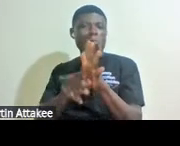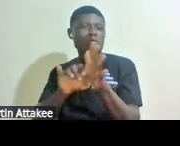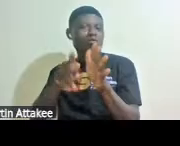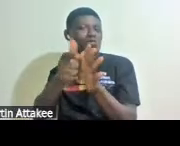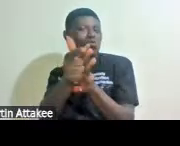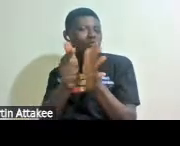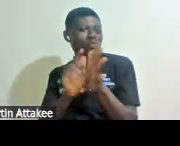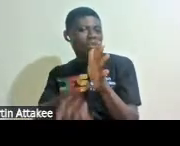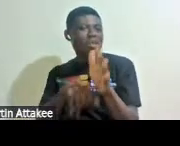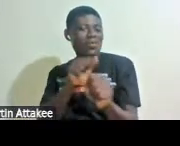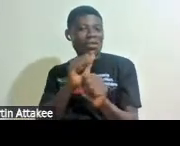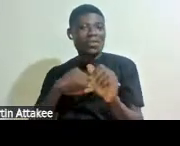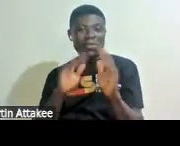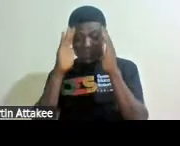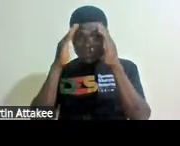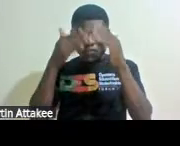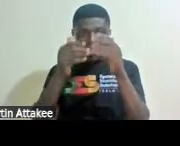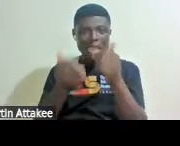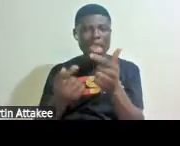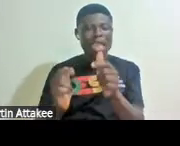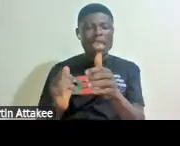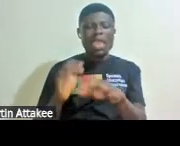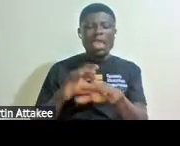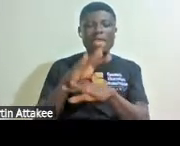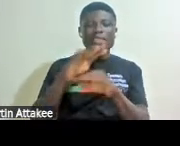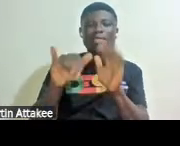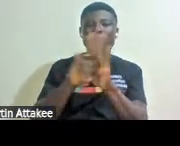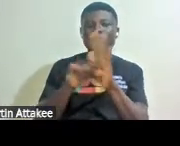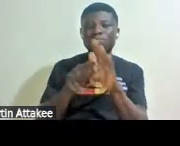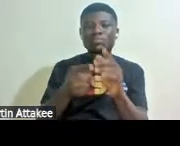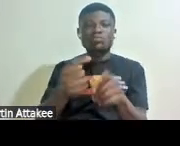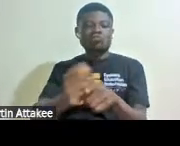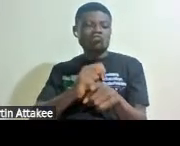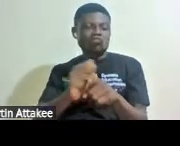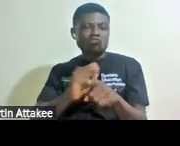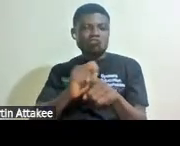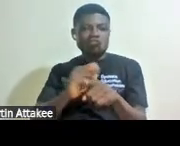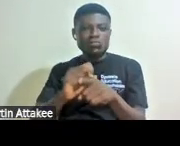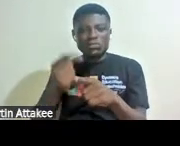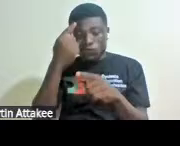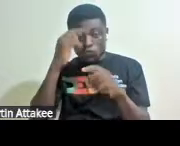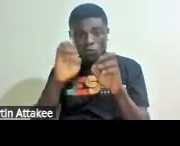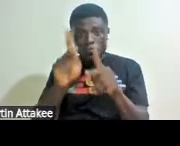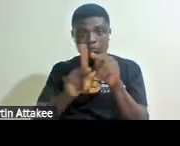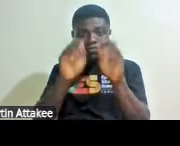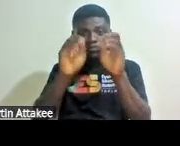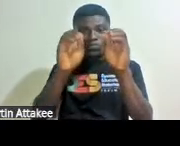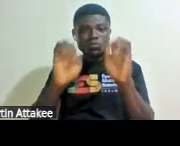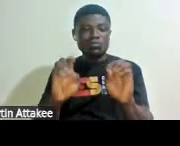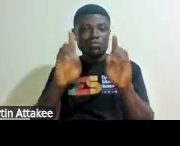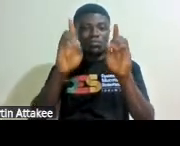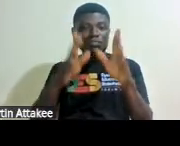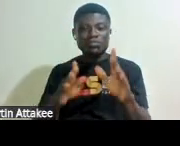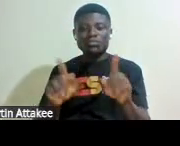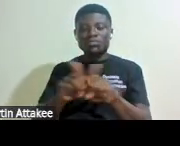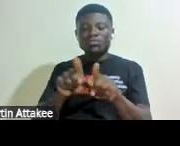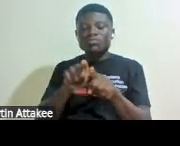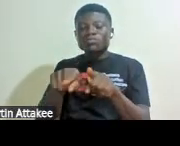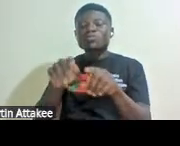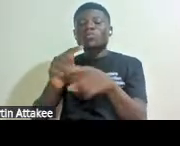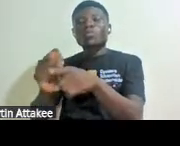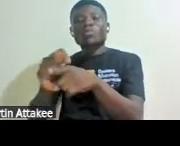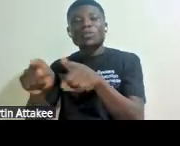focus on early identification, capacity building for educators and organizations,